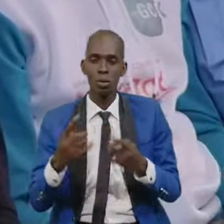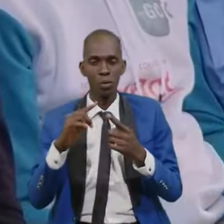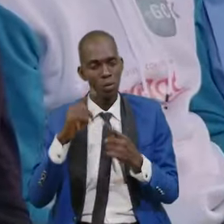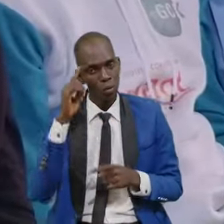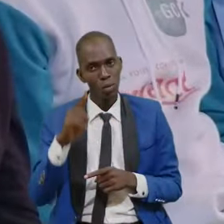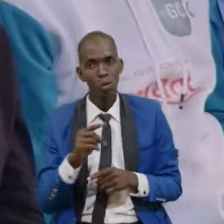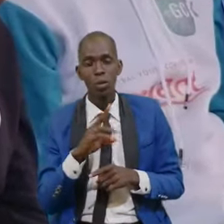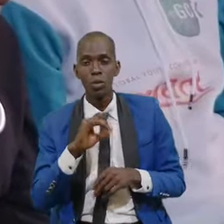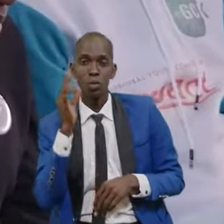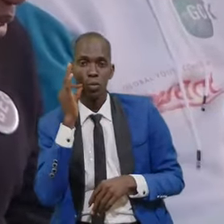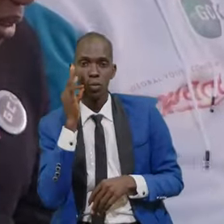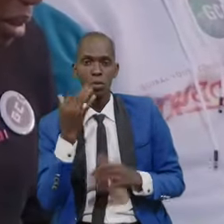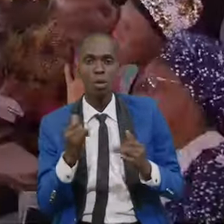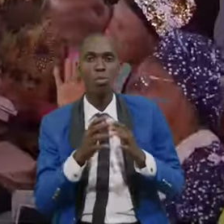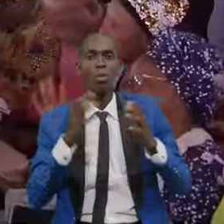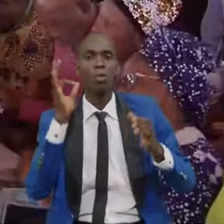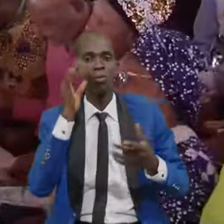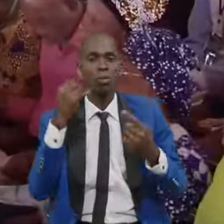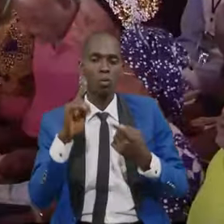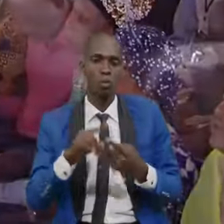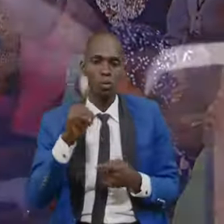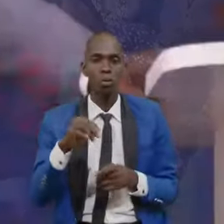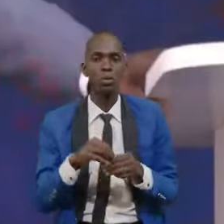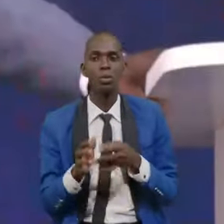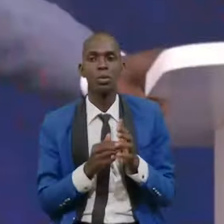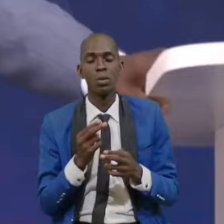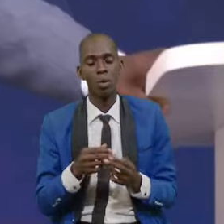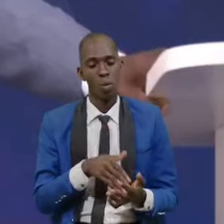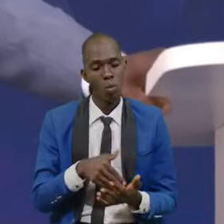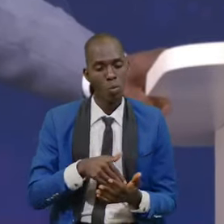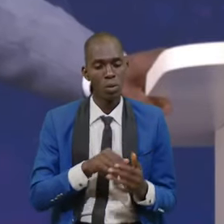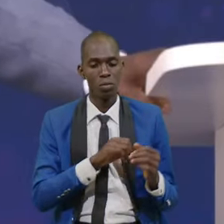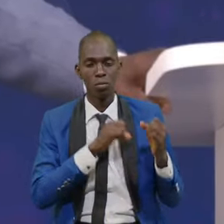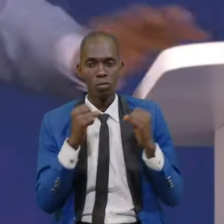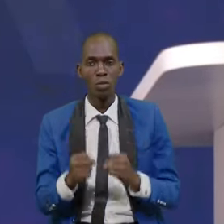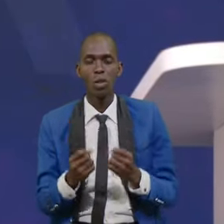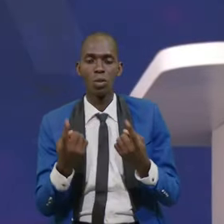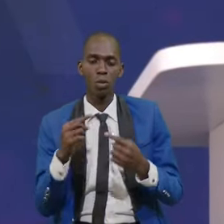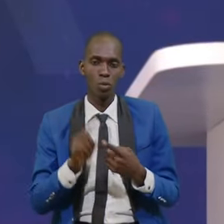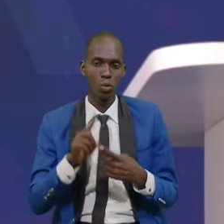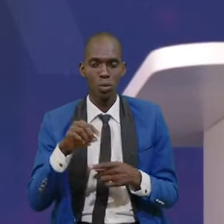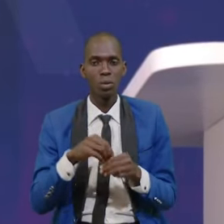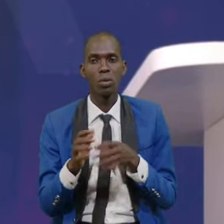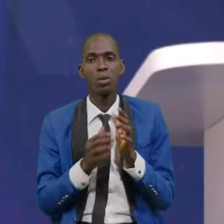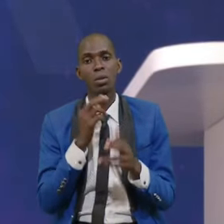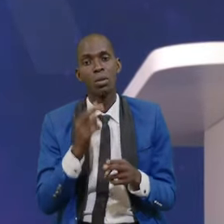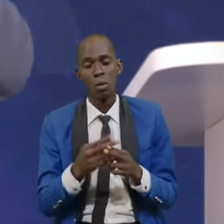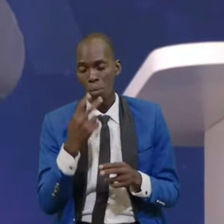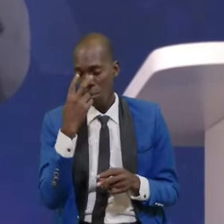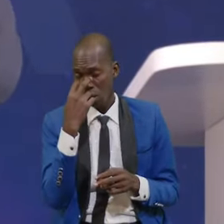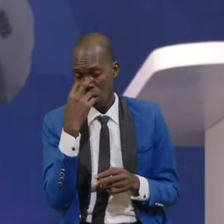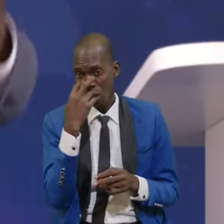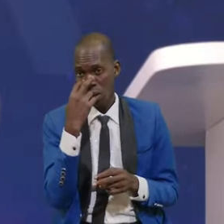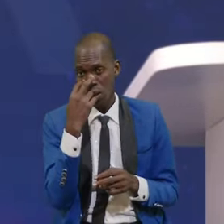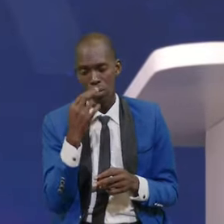abundant fruit coming. Weak strength is coming. Blind, I don't